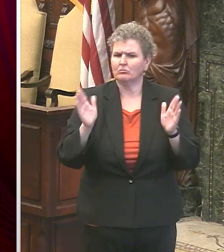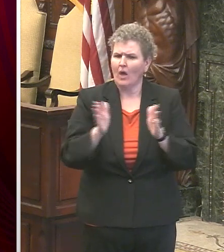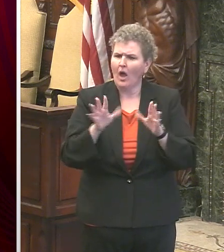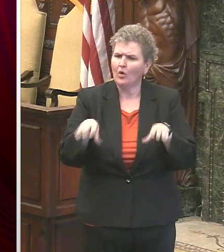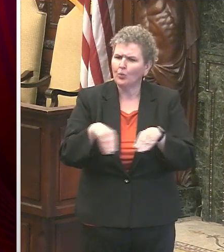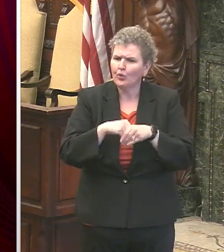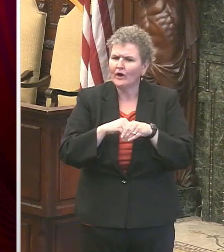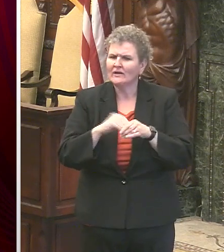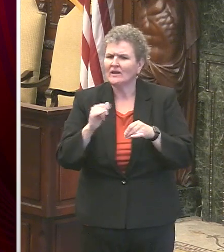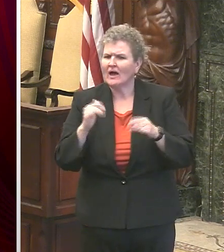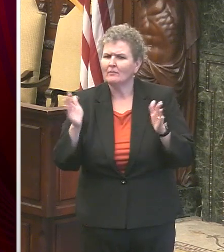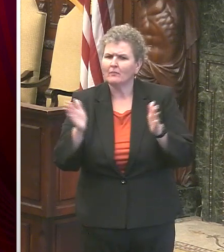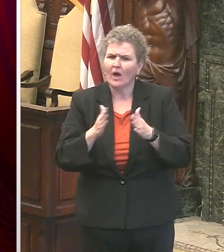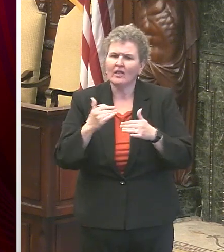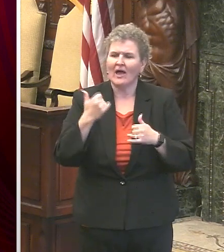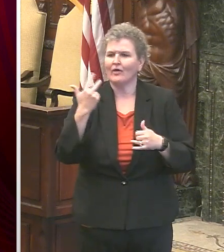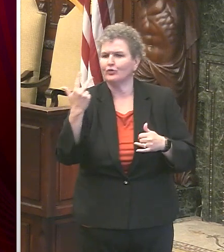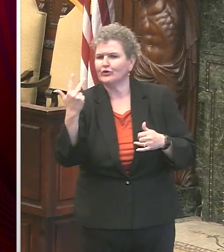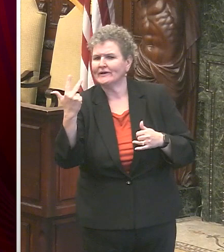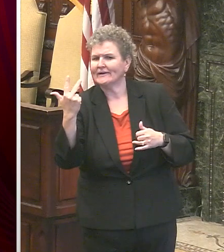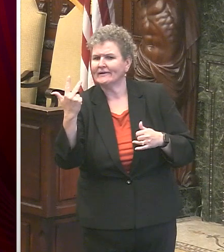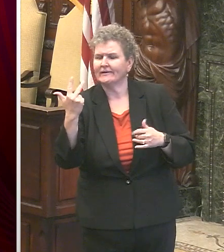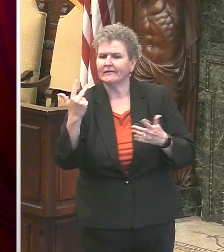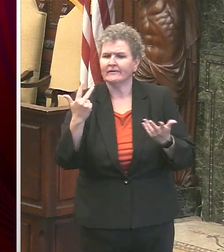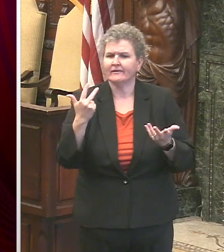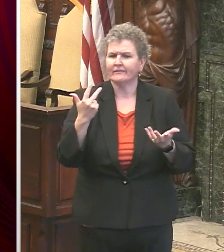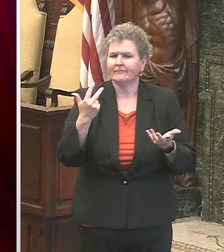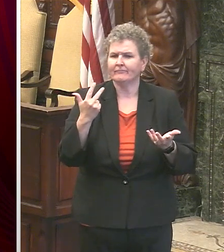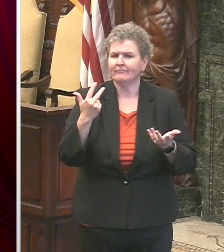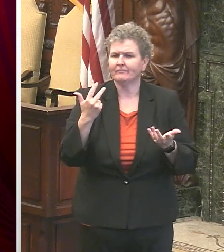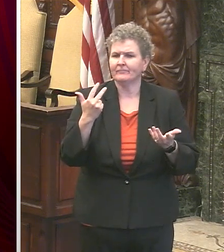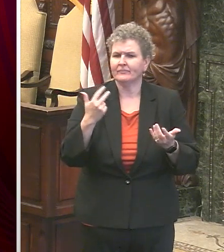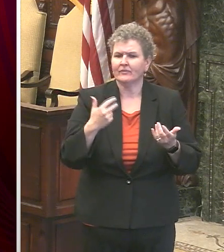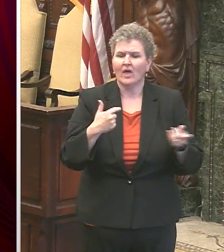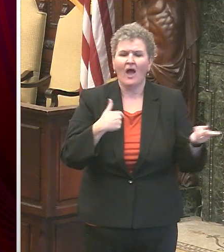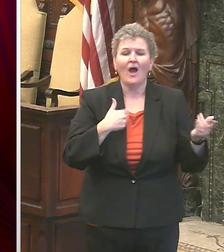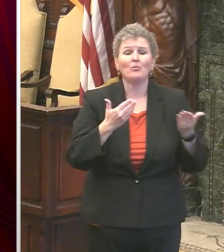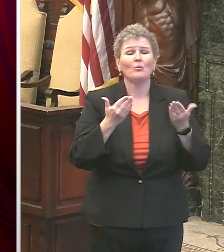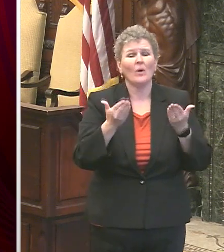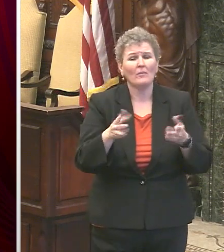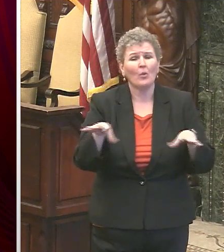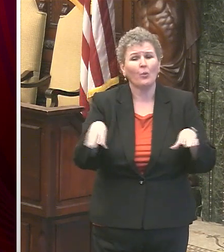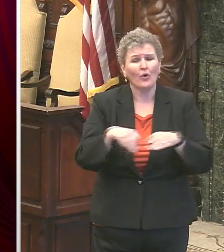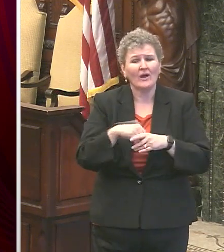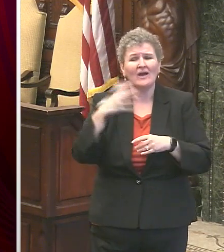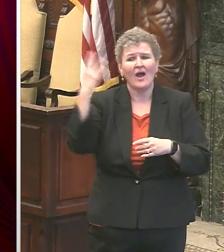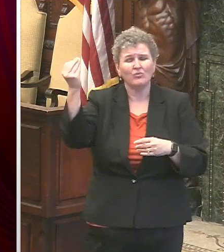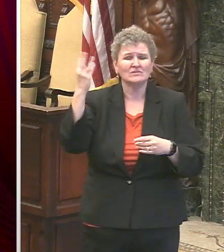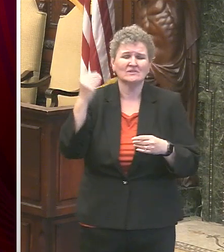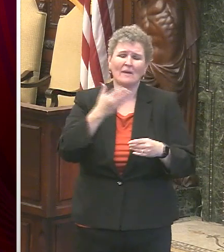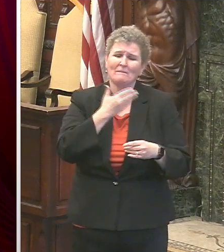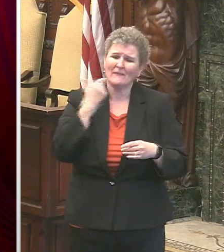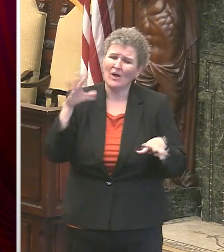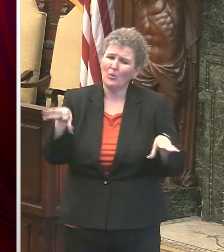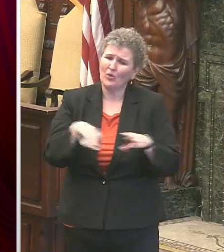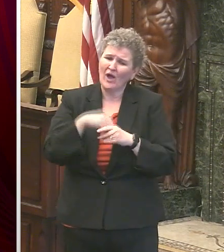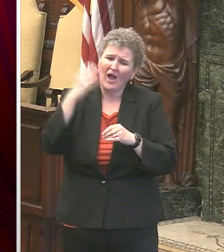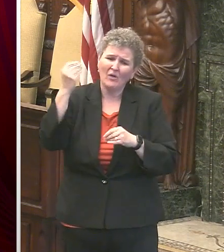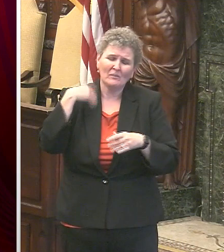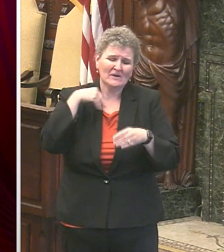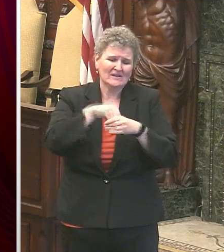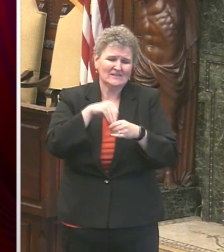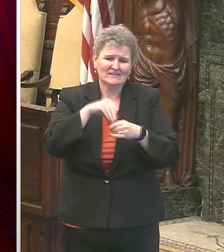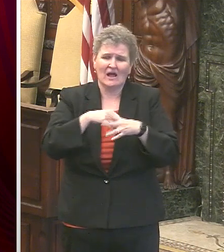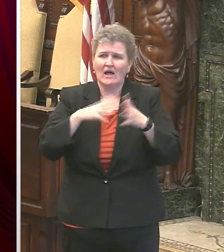now only having 3 people? Well, I would recommend that people have their weddings outside. Weddings are things that we worry about a lot.